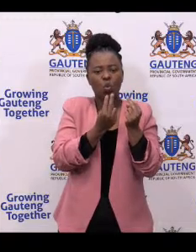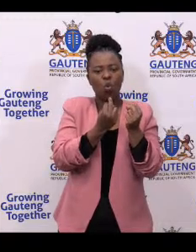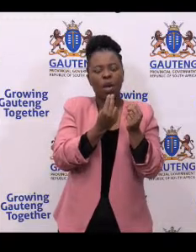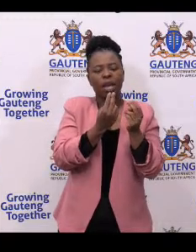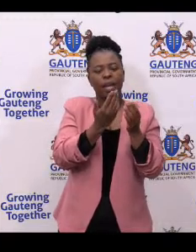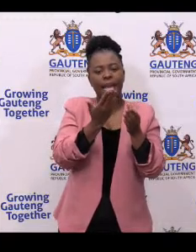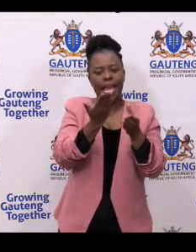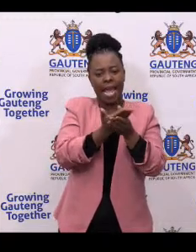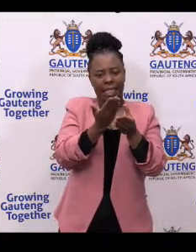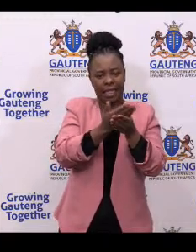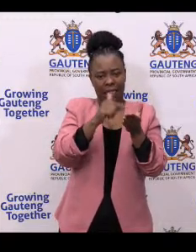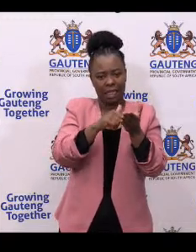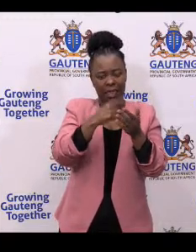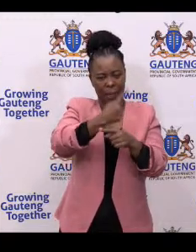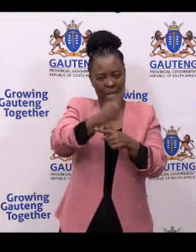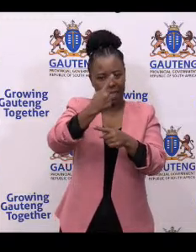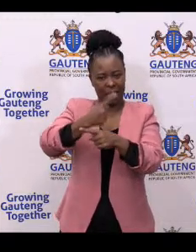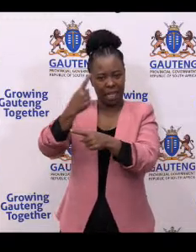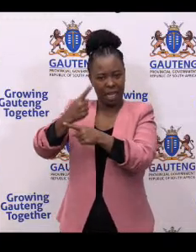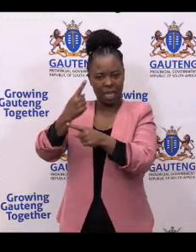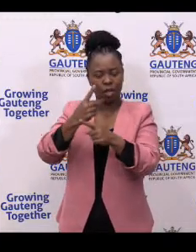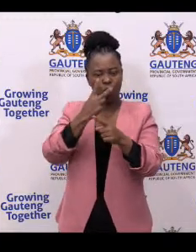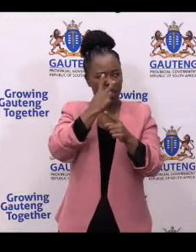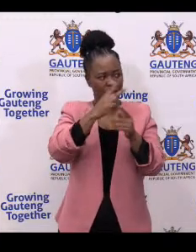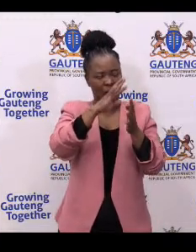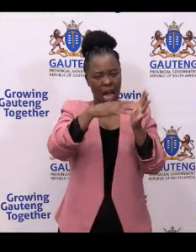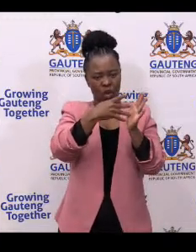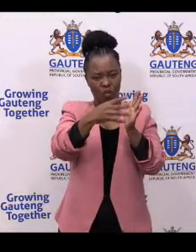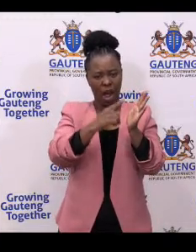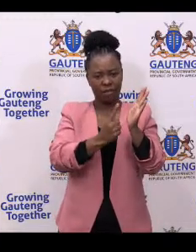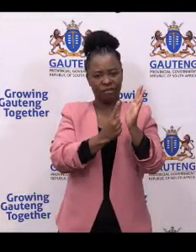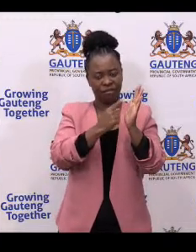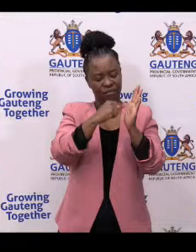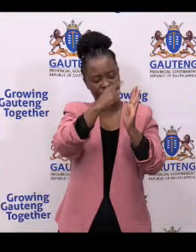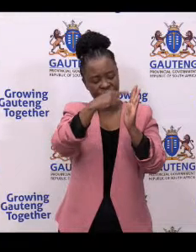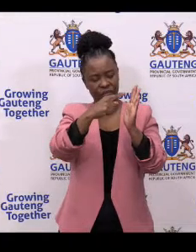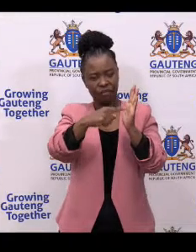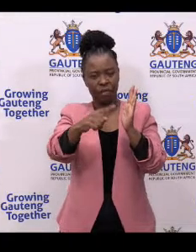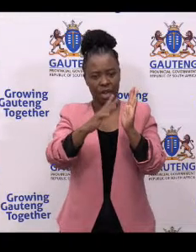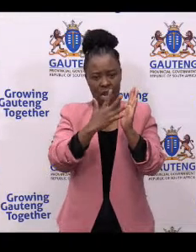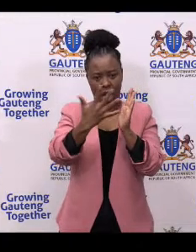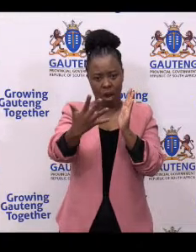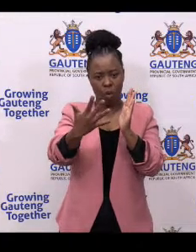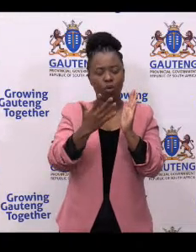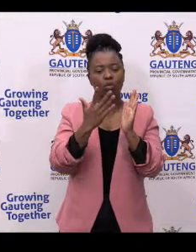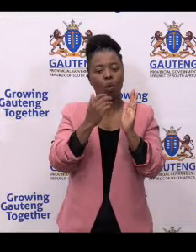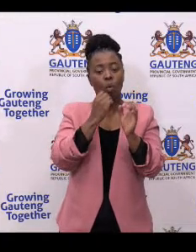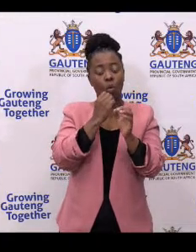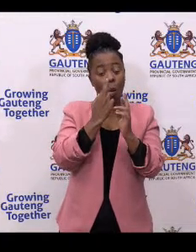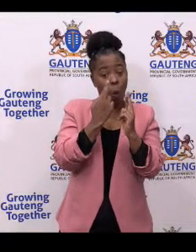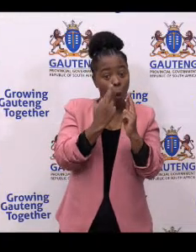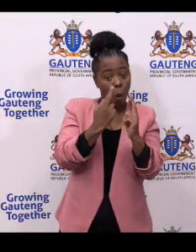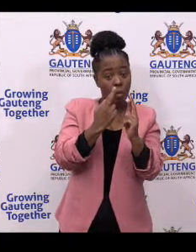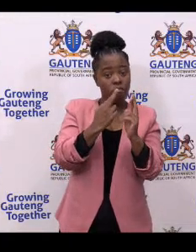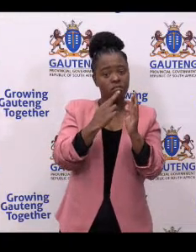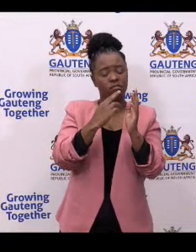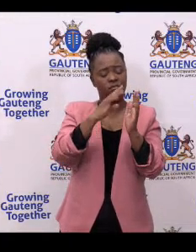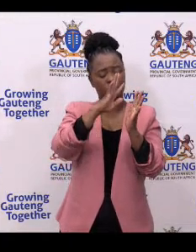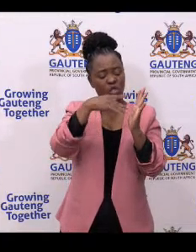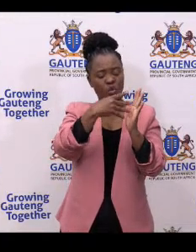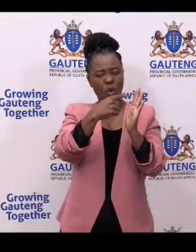see how our graph is looking at, and we are hoping that this graph will maintain its